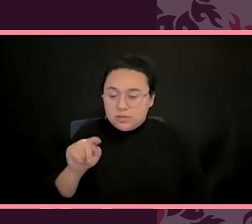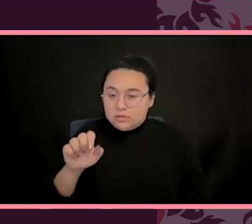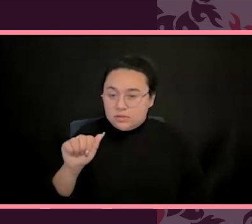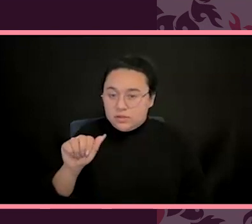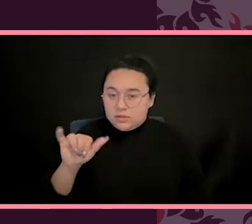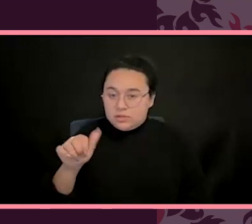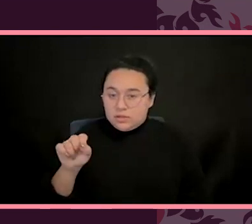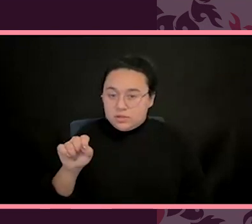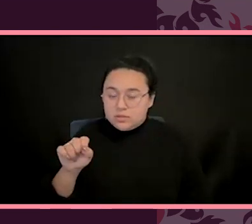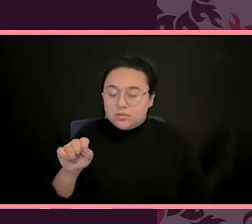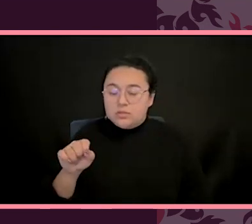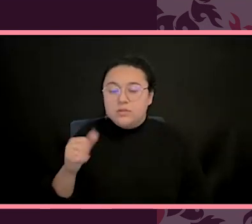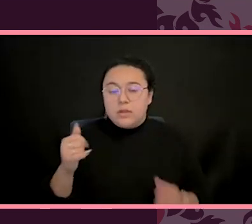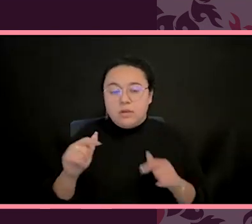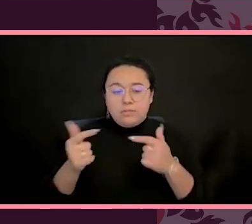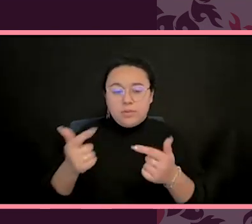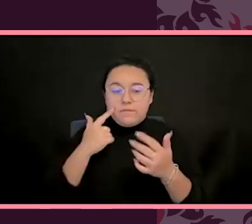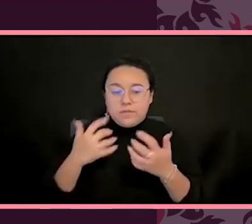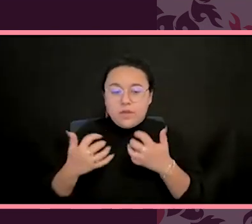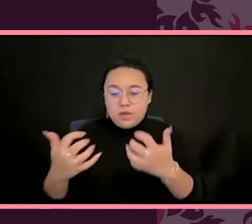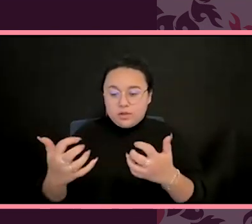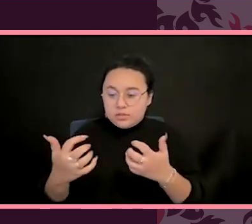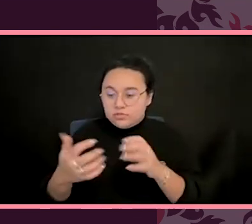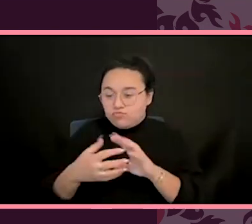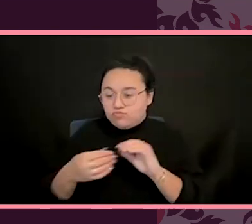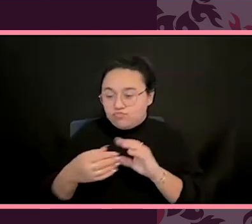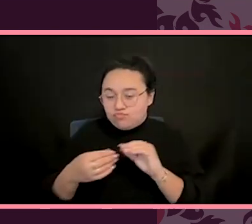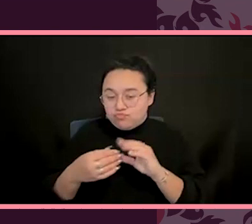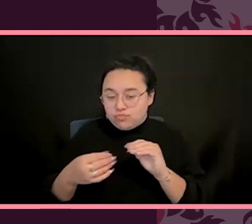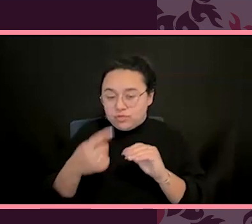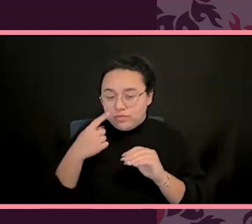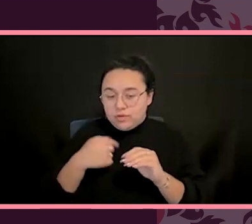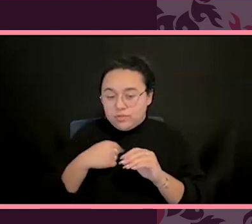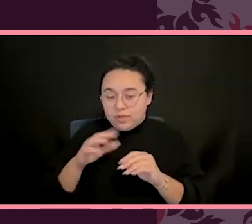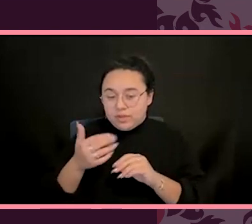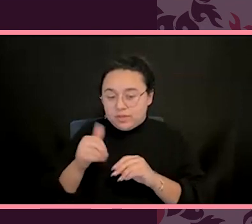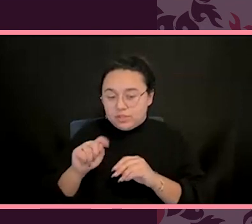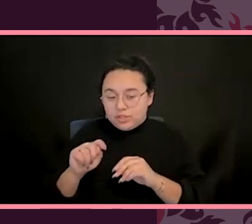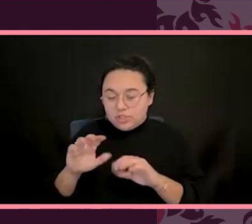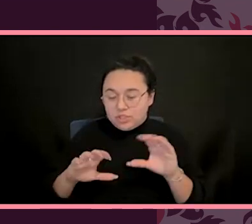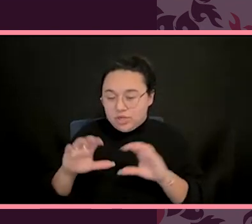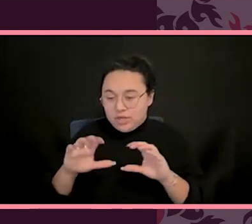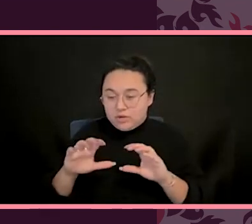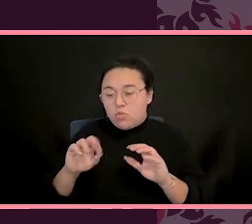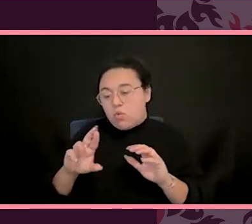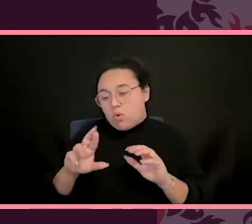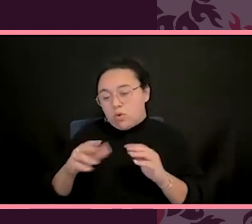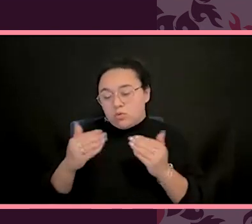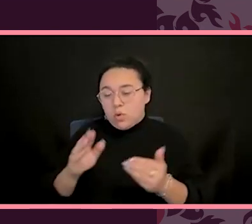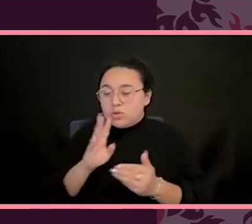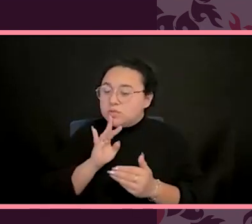Taejas. I'm going to open it up now for people to drop questions to me in the chat or to open up their